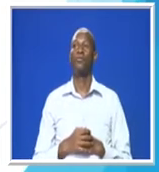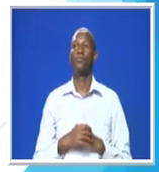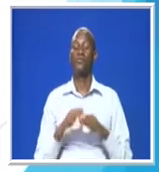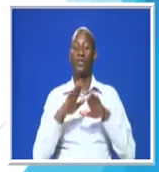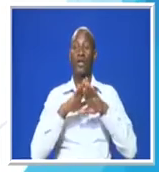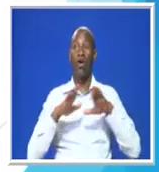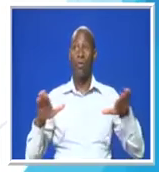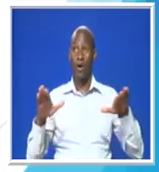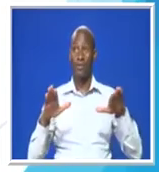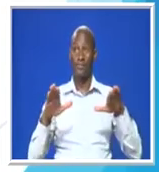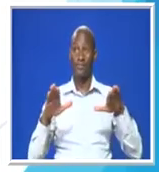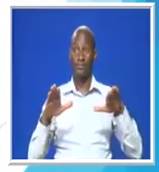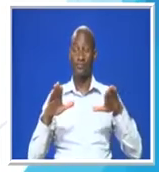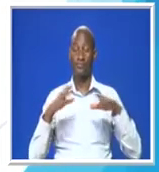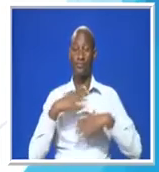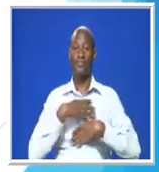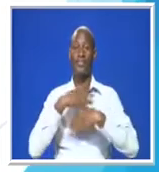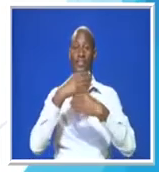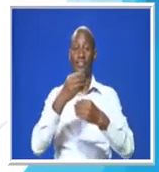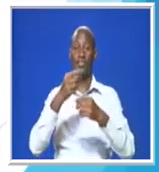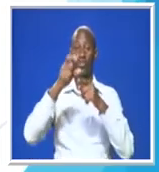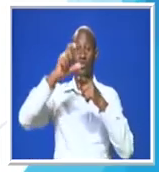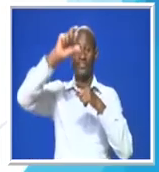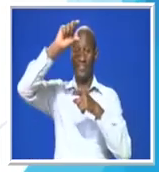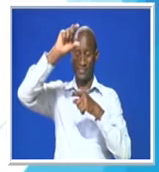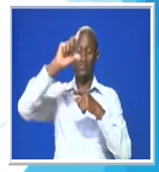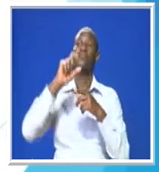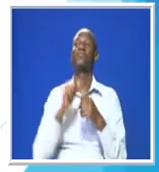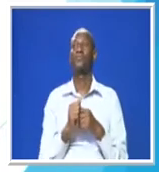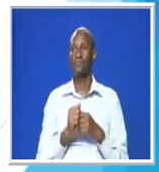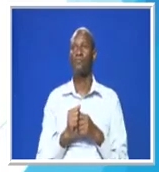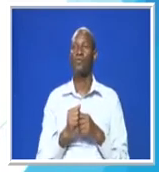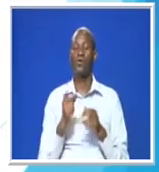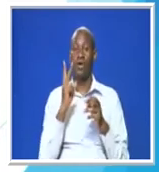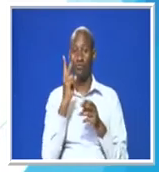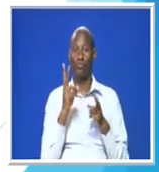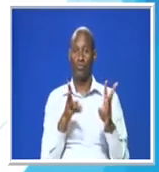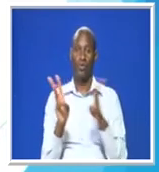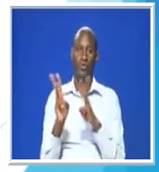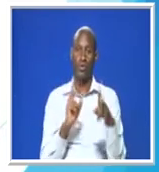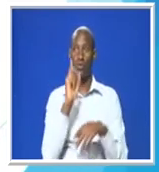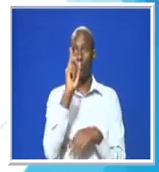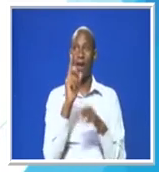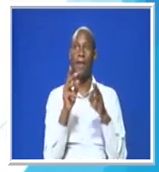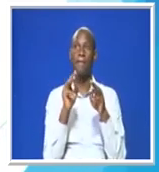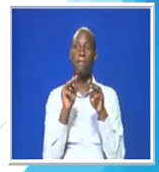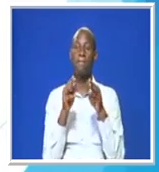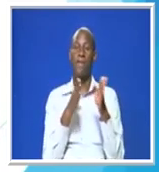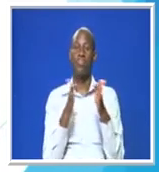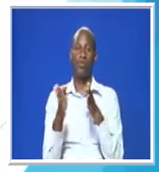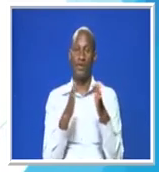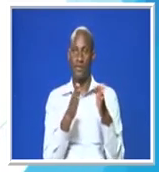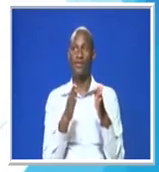Compound interest, when we are working with the compound interest, there are two ways of calculating compound interest. One of the method is known